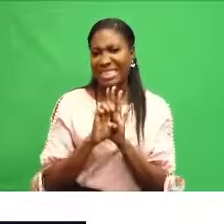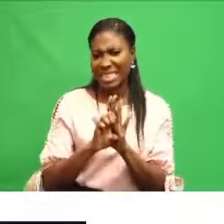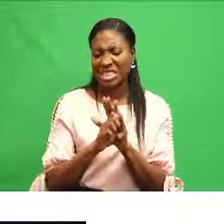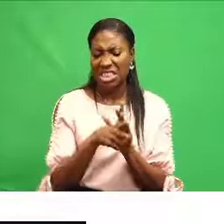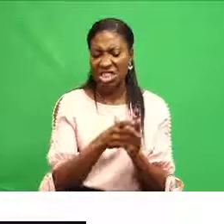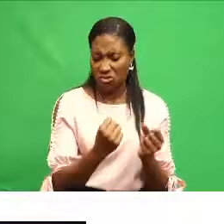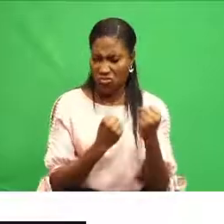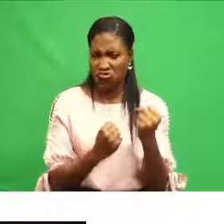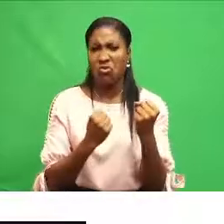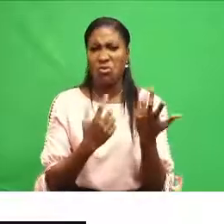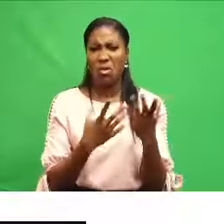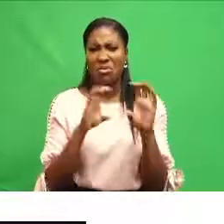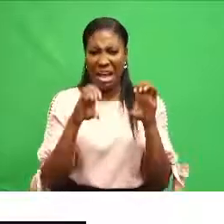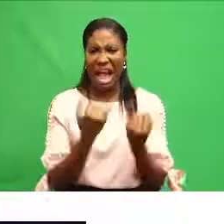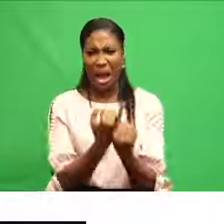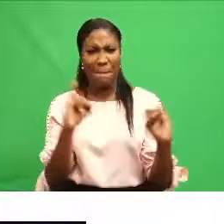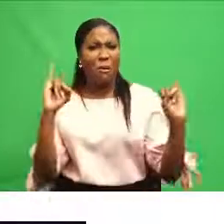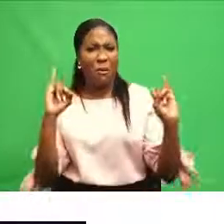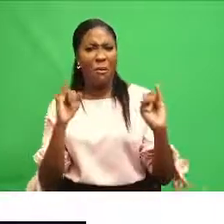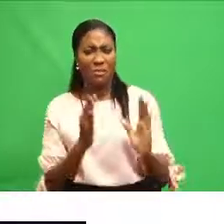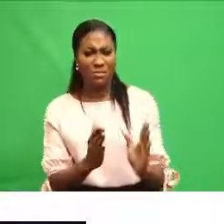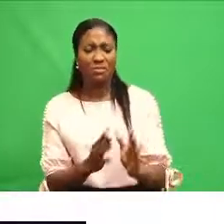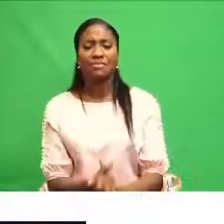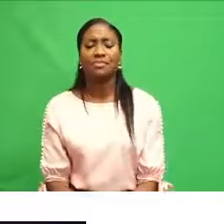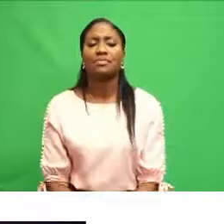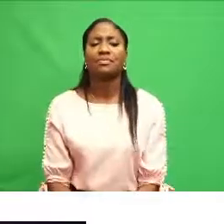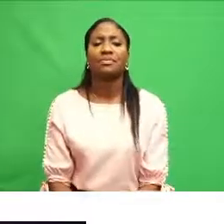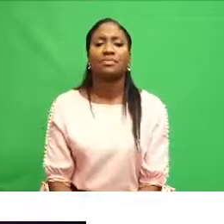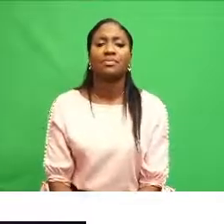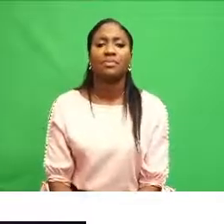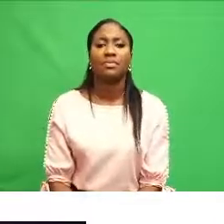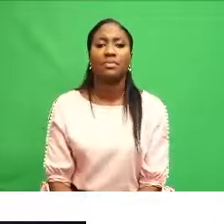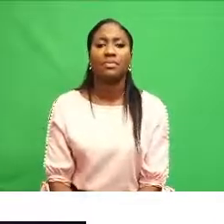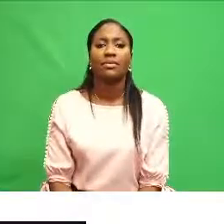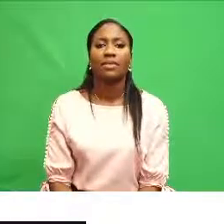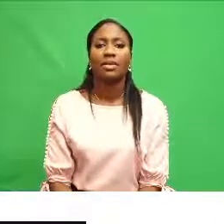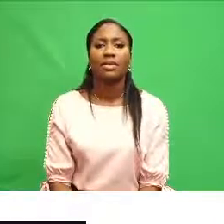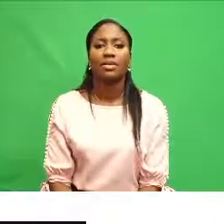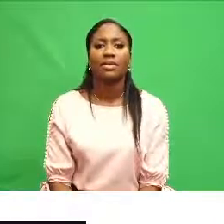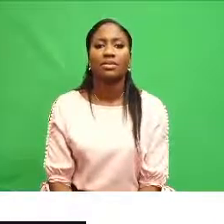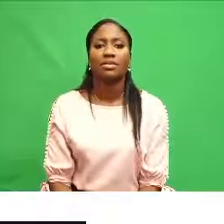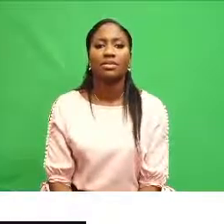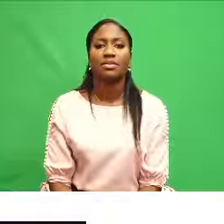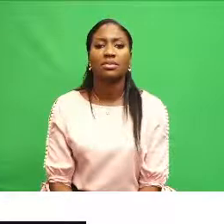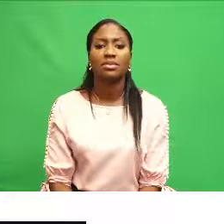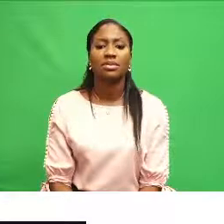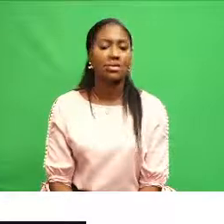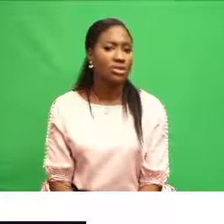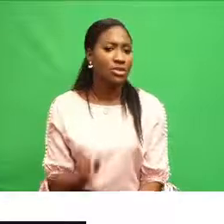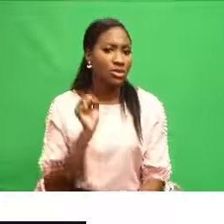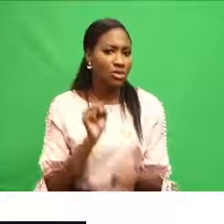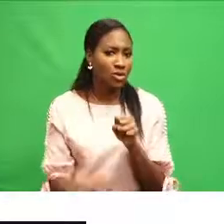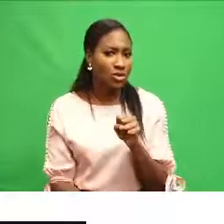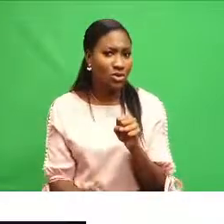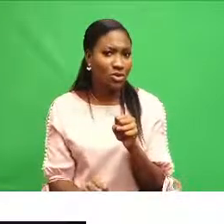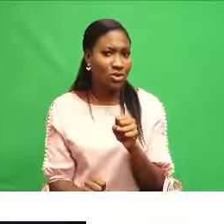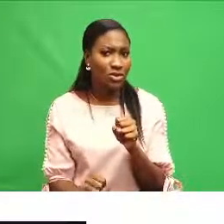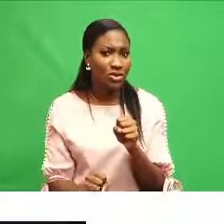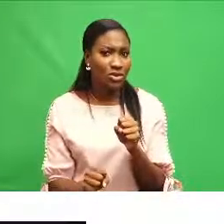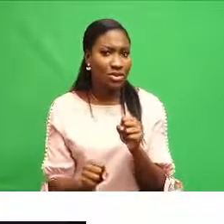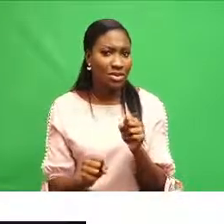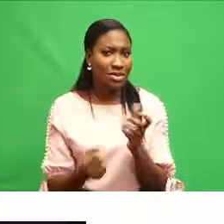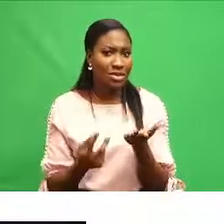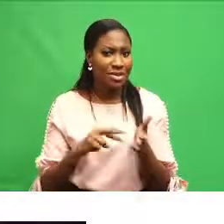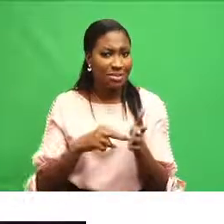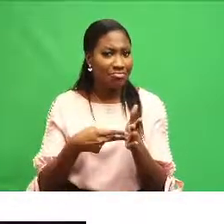have the greatest interest in the grant? Is it a case that mommy is coming forward and